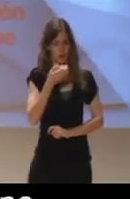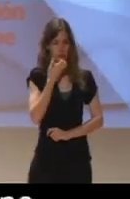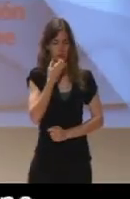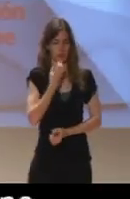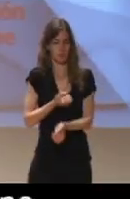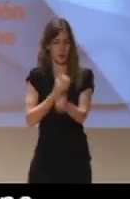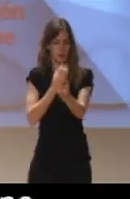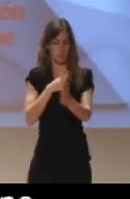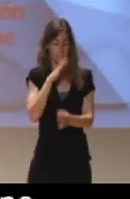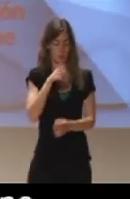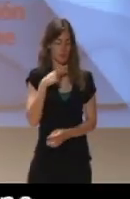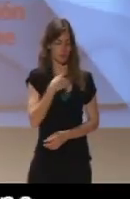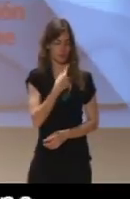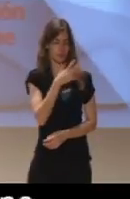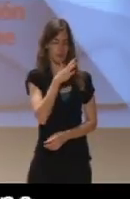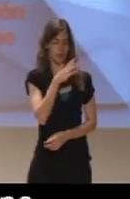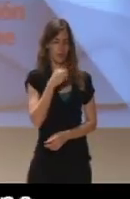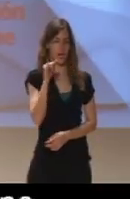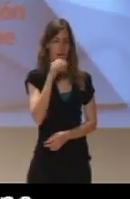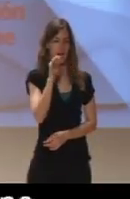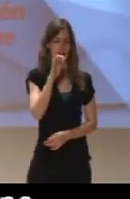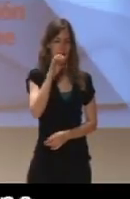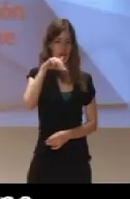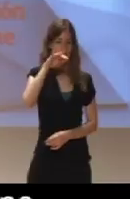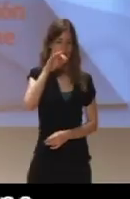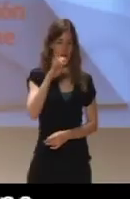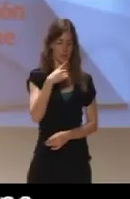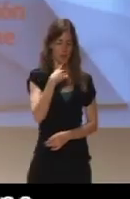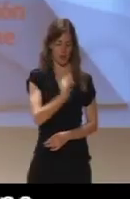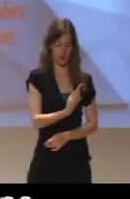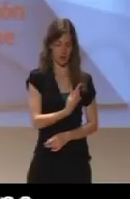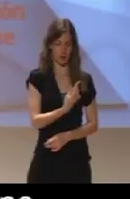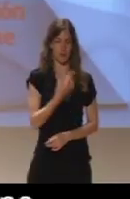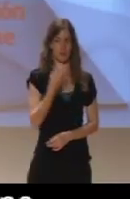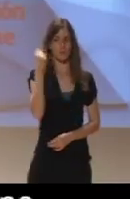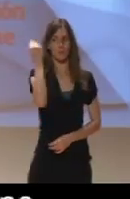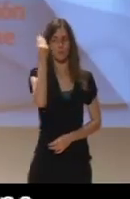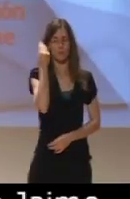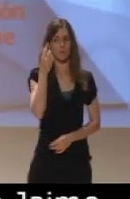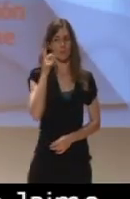these technologies, but speaking with Jaime,